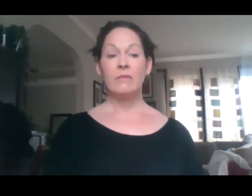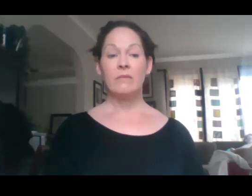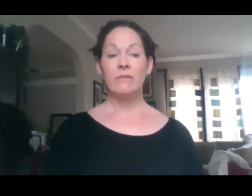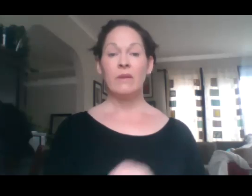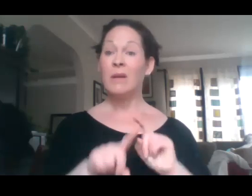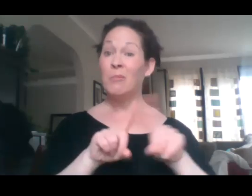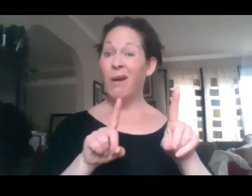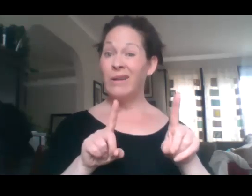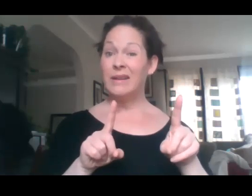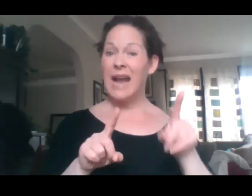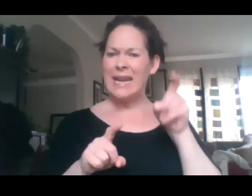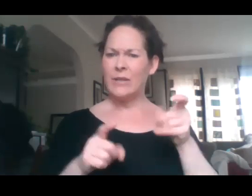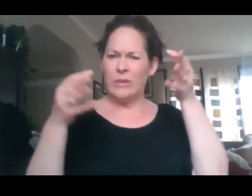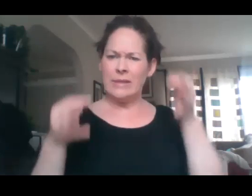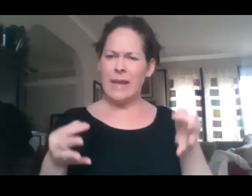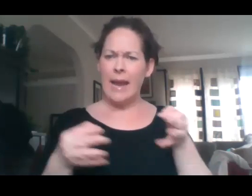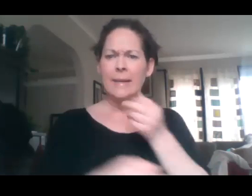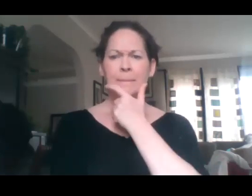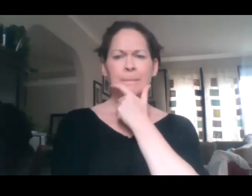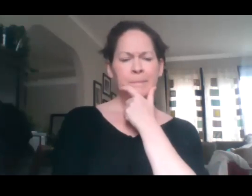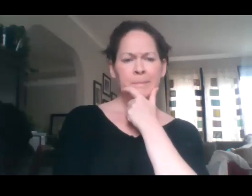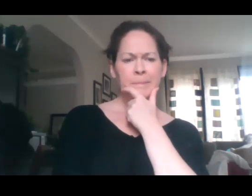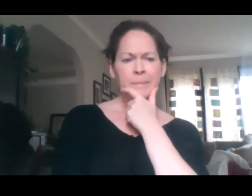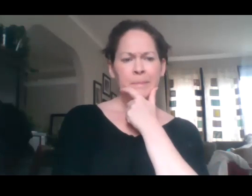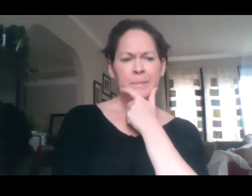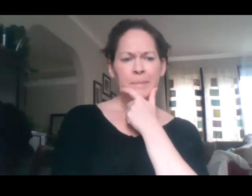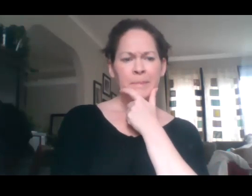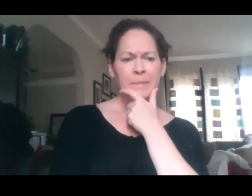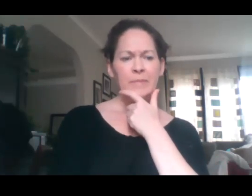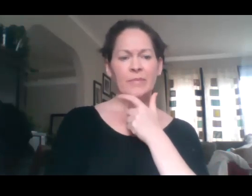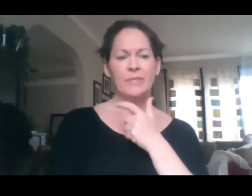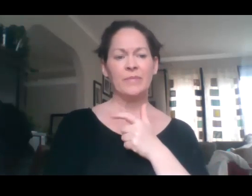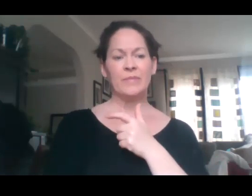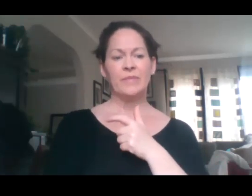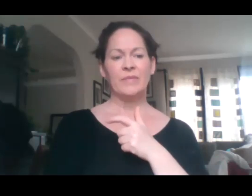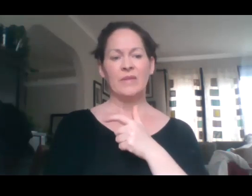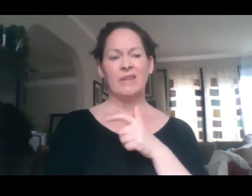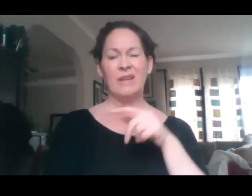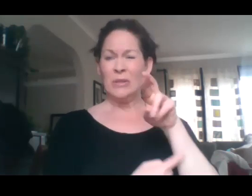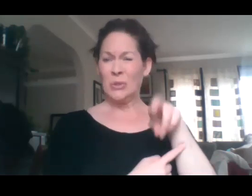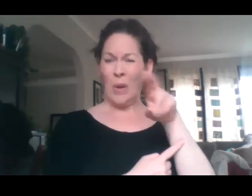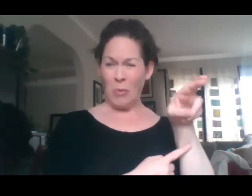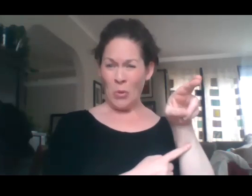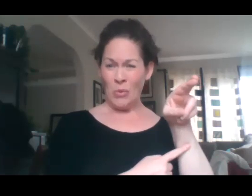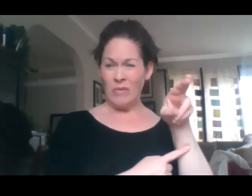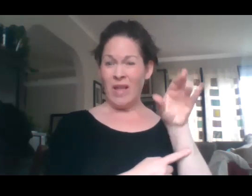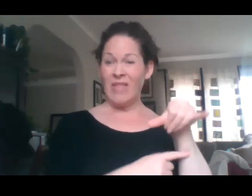I'm stuck with a choice here. Remember, when I take square roots, I get plus or minus